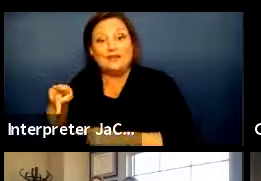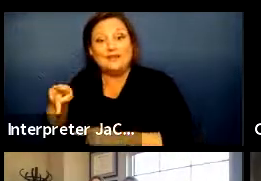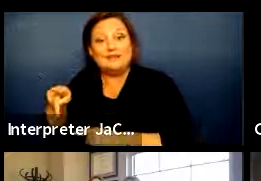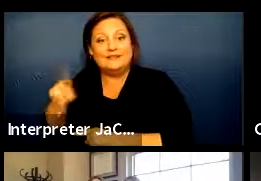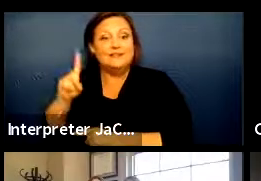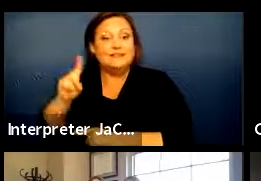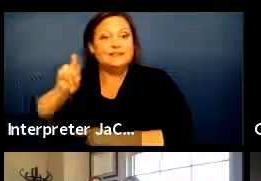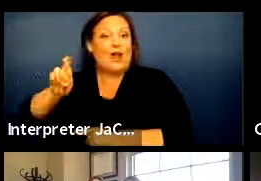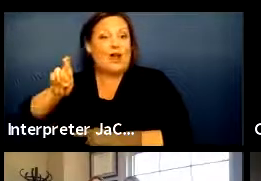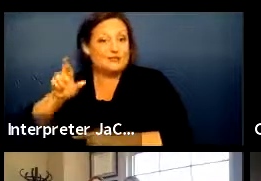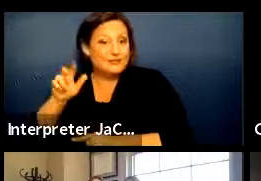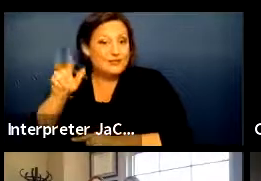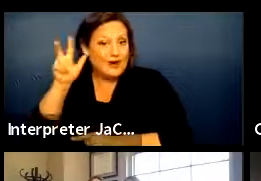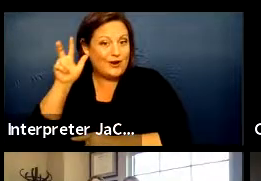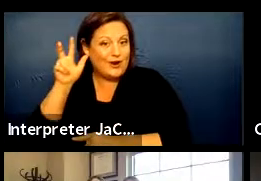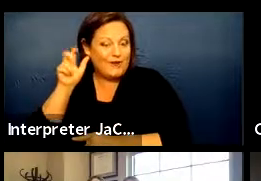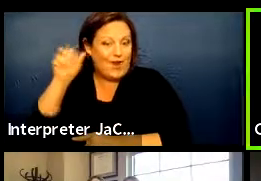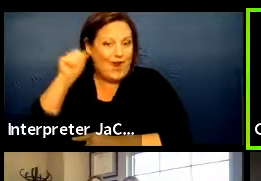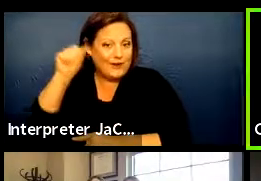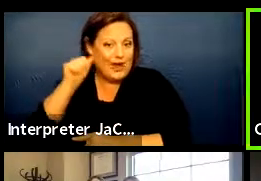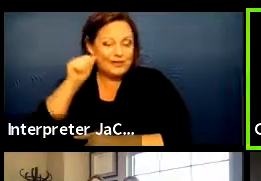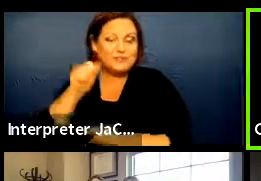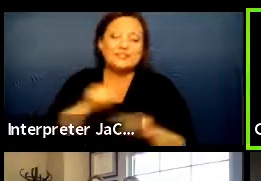she's a doctor of audiology.